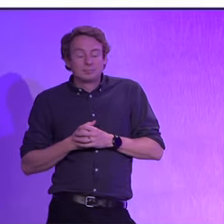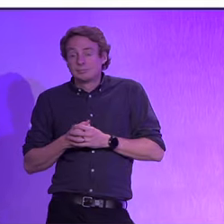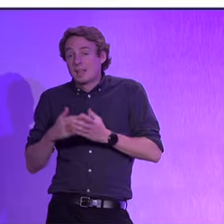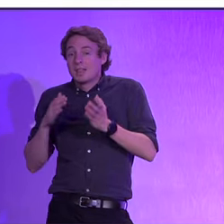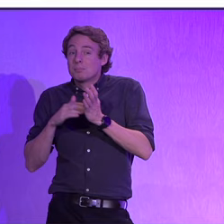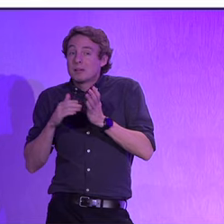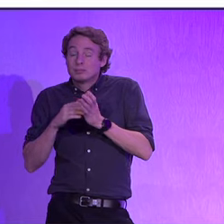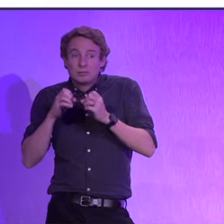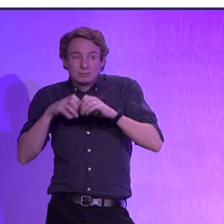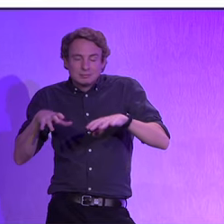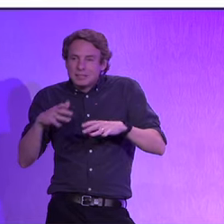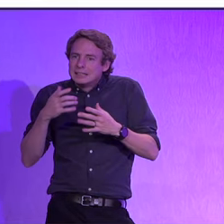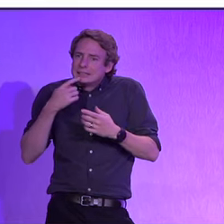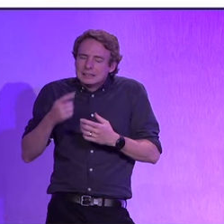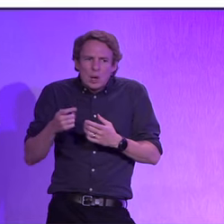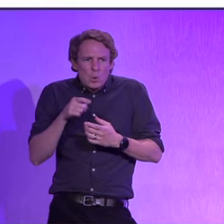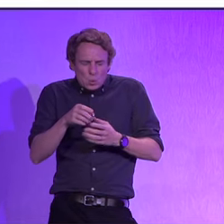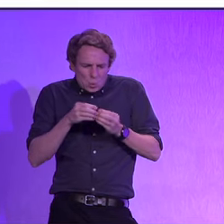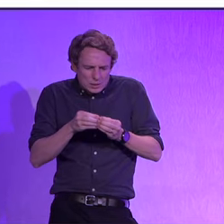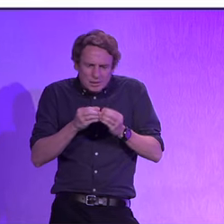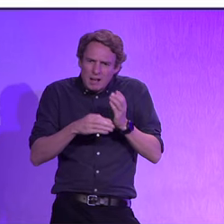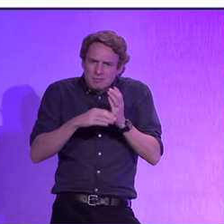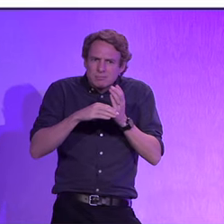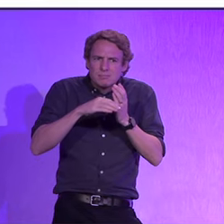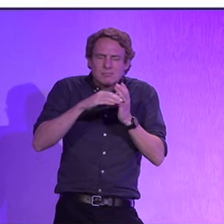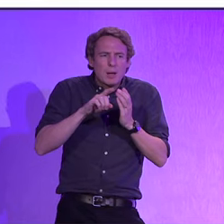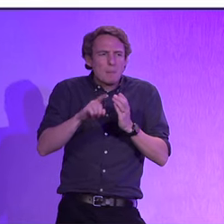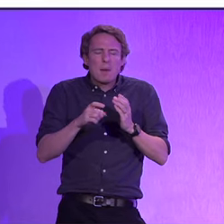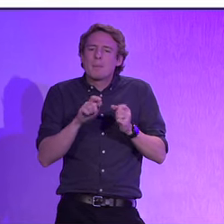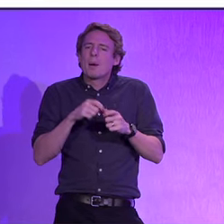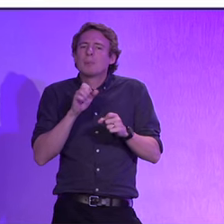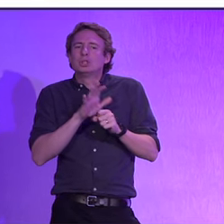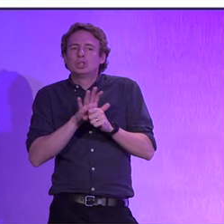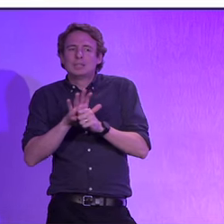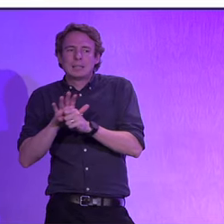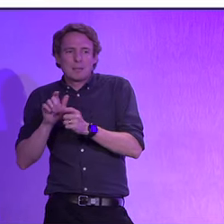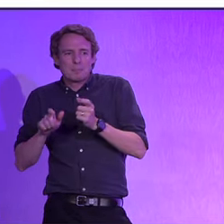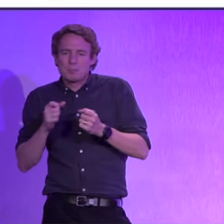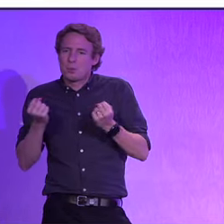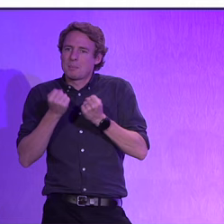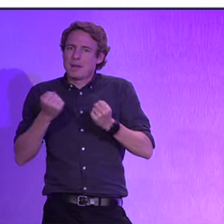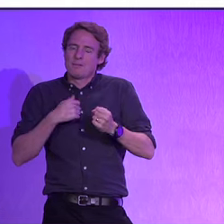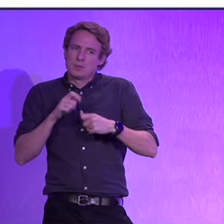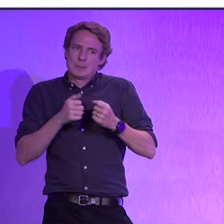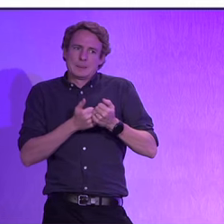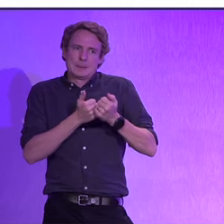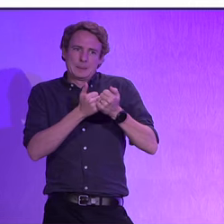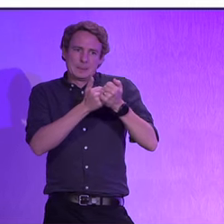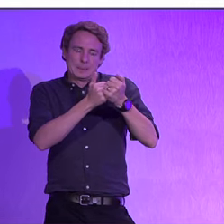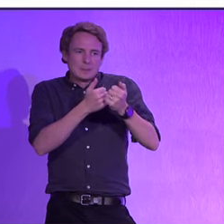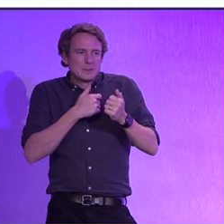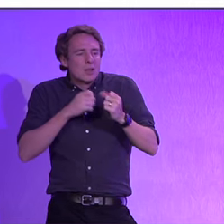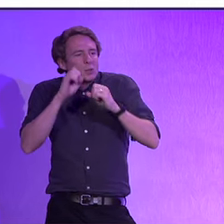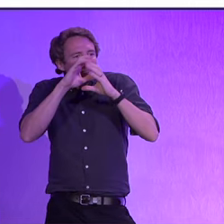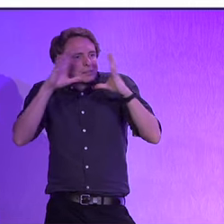Though meritocracy proclaims that the most deserving shall ascend, it may become a shield for those in power to fortify their station.